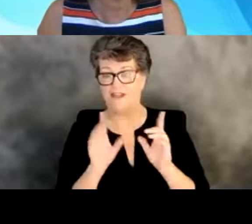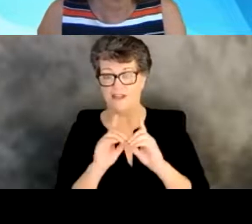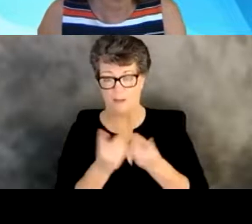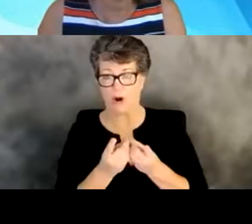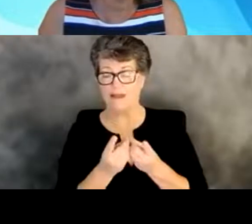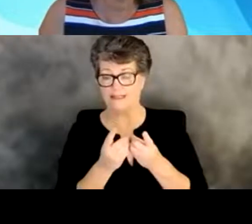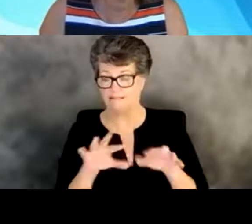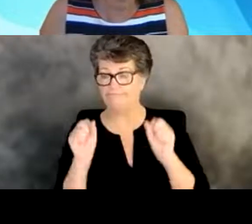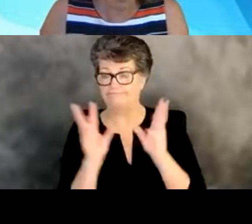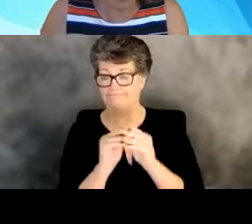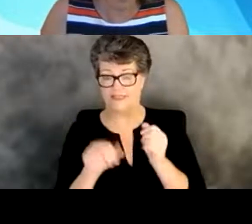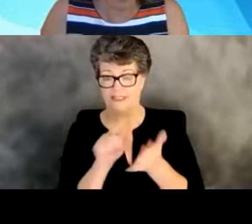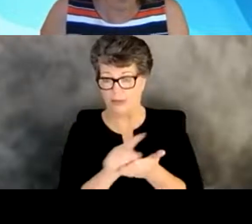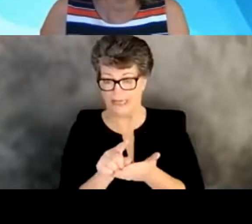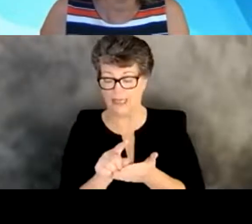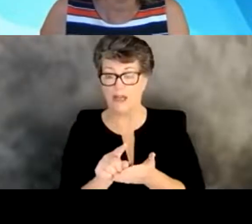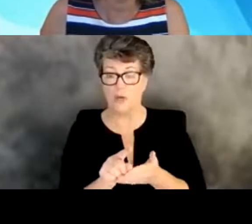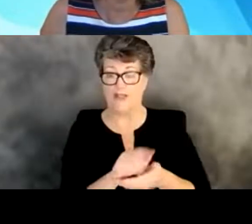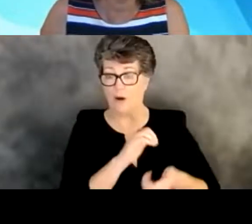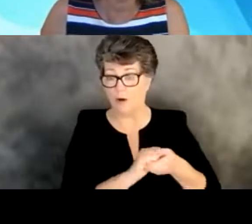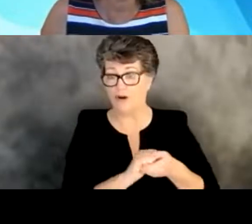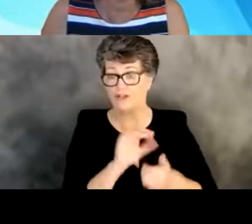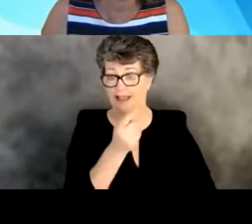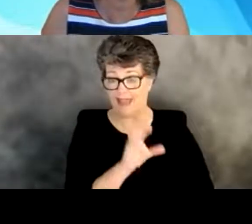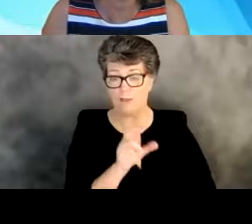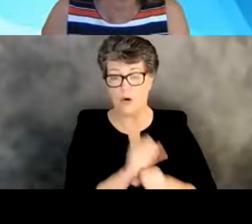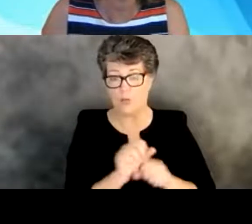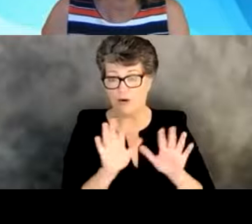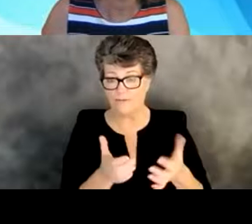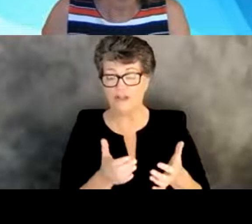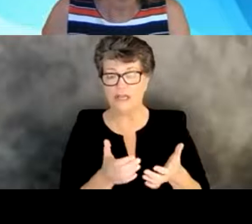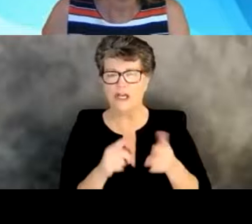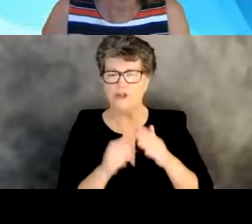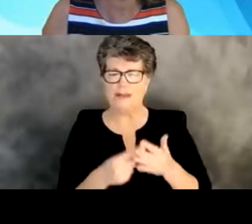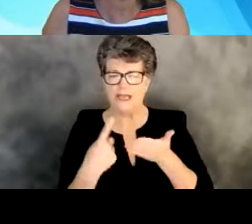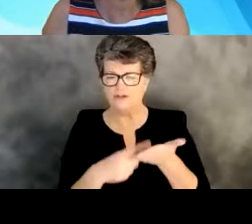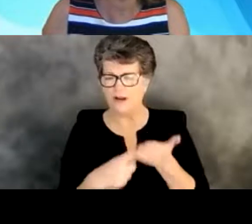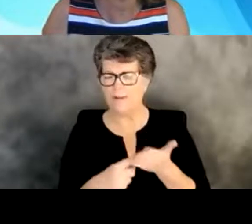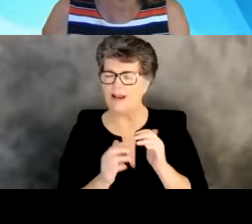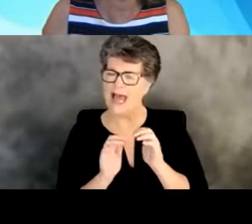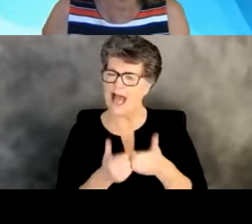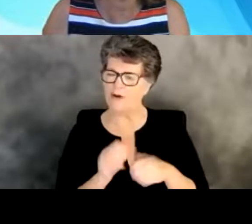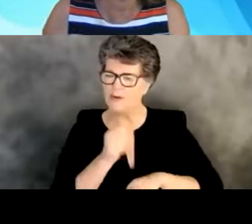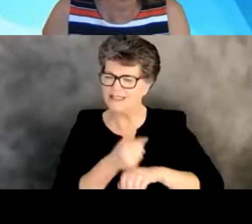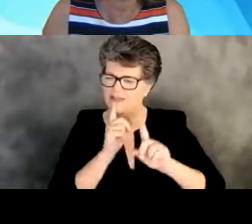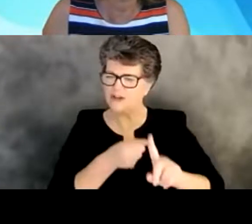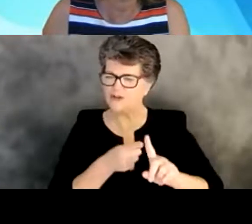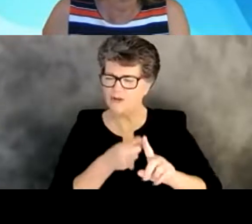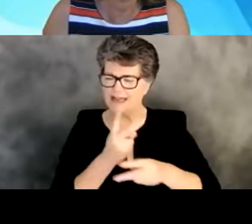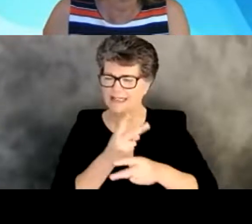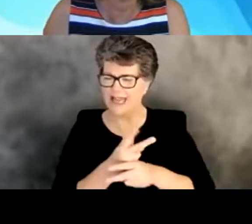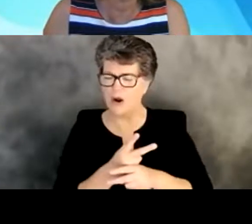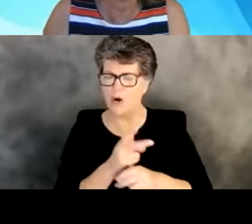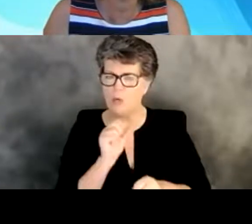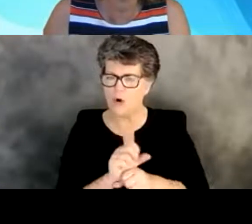convened together this week with our partners at Labor Workforce to begin talking about how we set that direct care solutions workforce